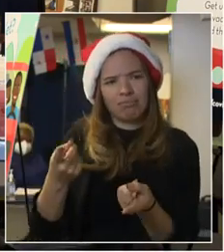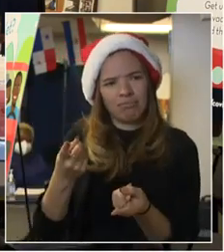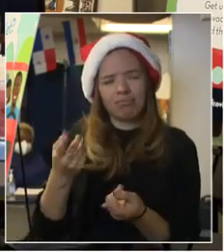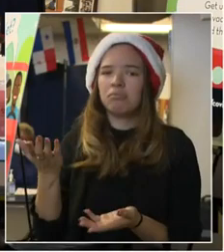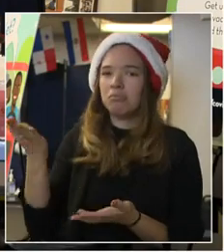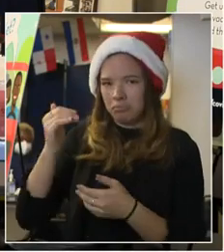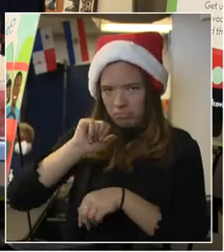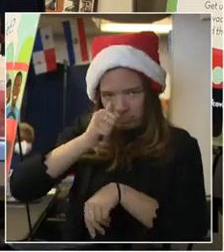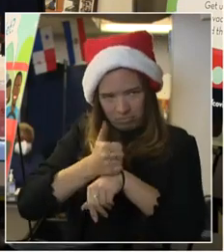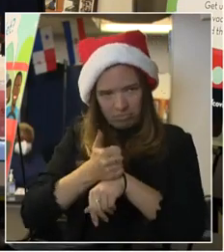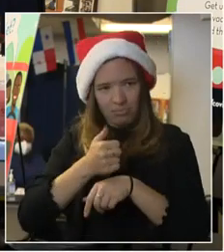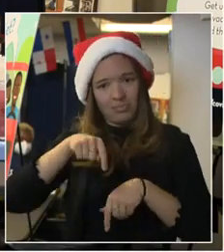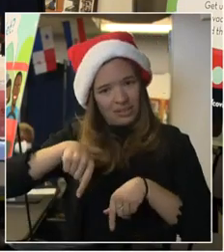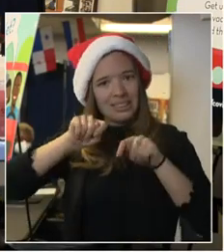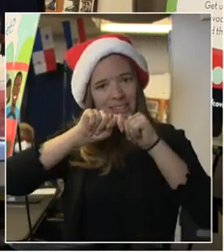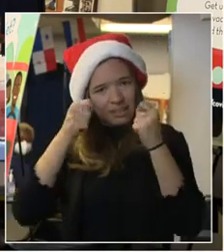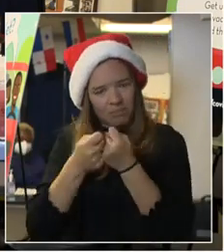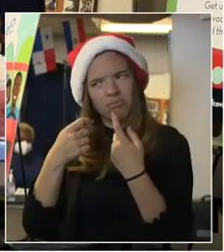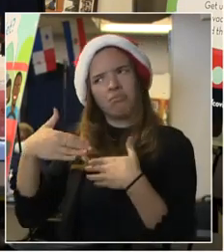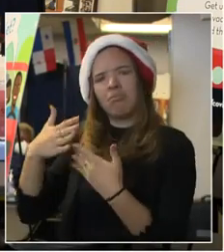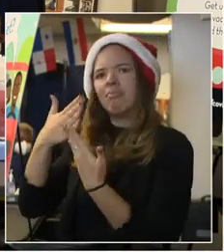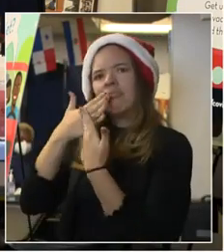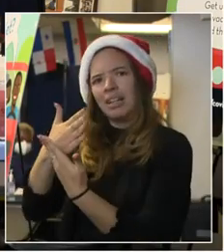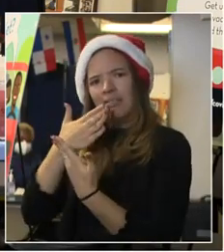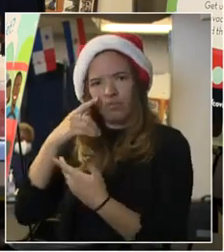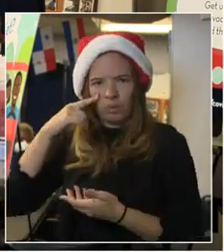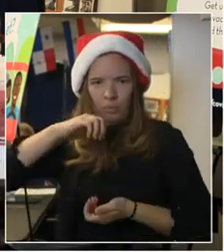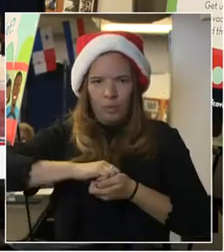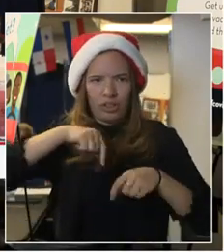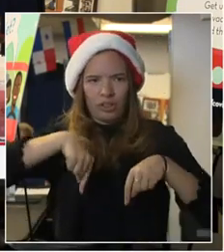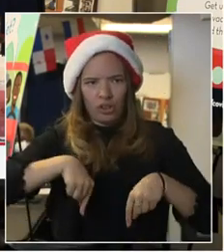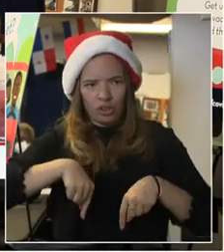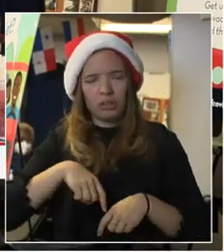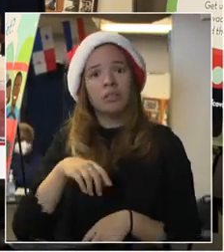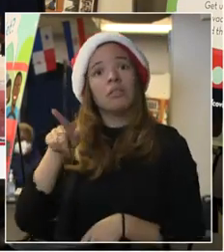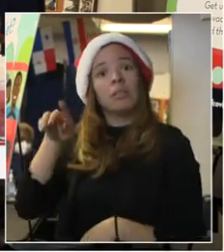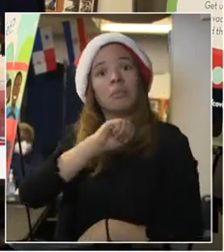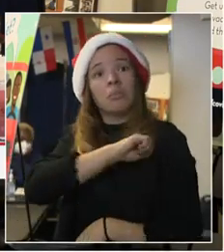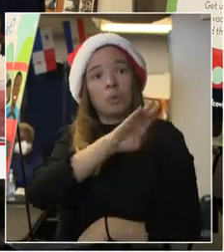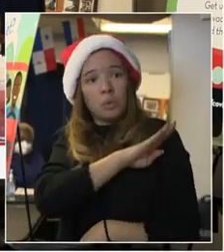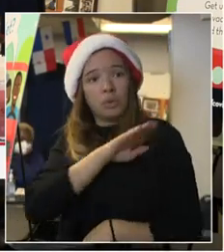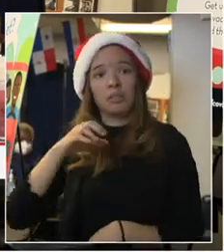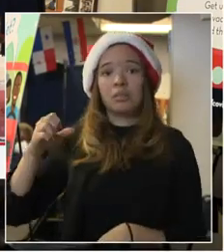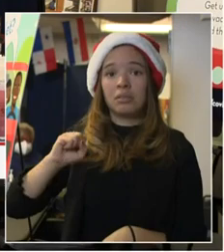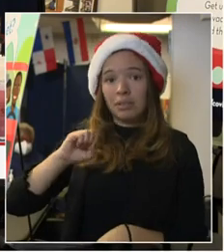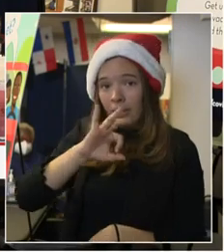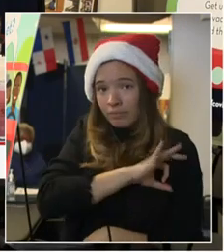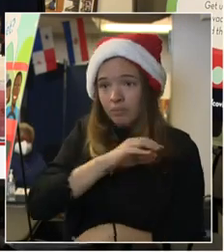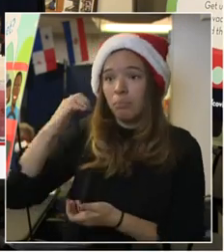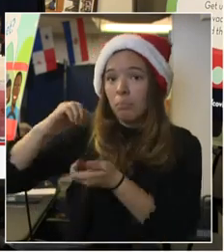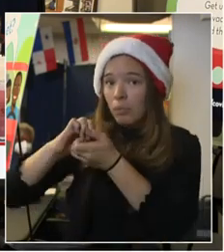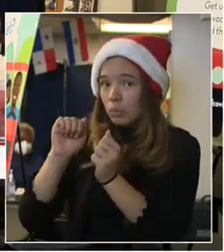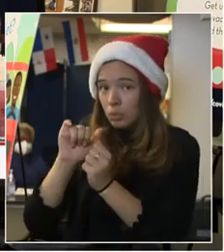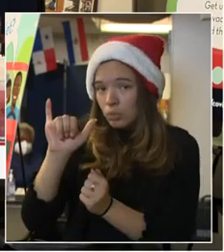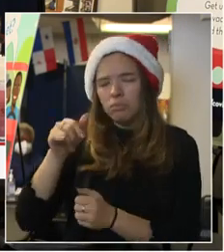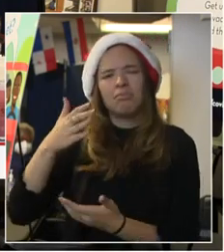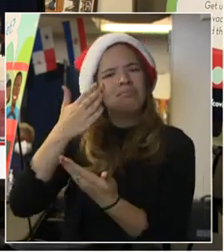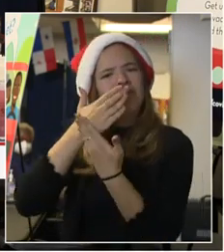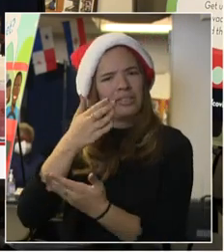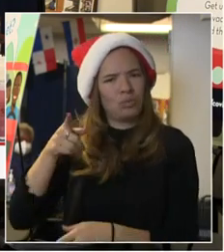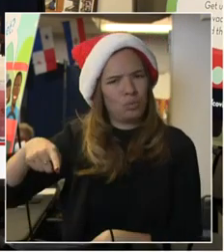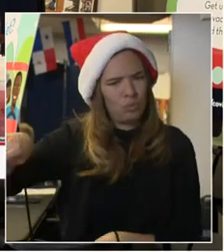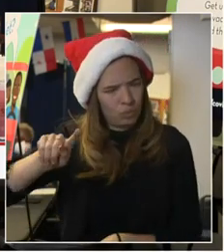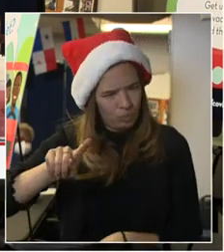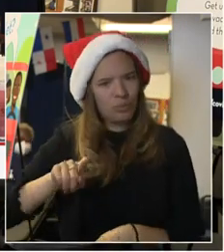partnership. We want to thank the Bowser administration and DC Health for this partnership and support. So now I am pleased to welcome